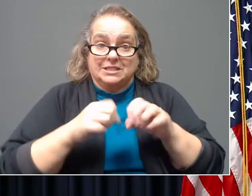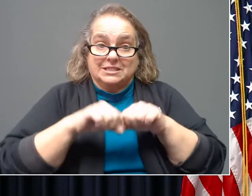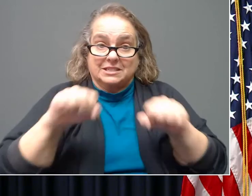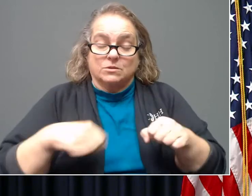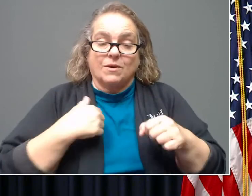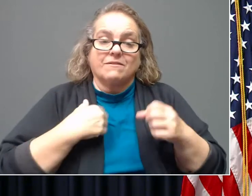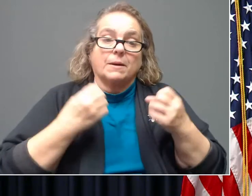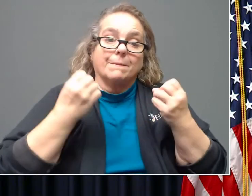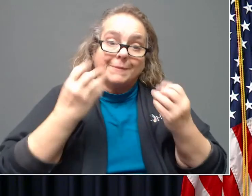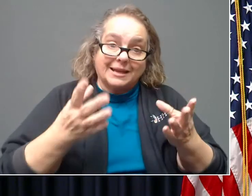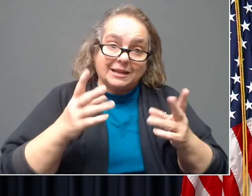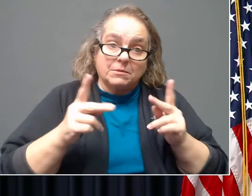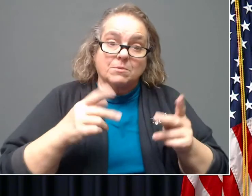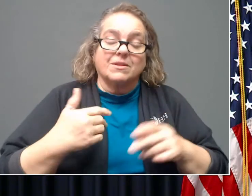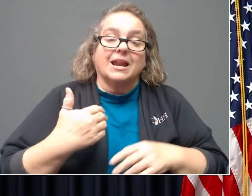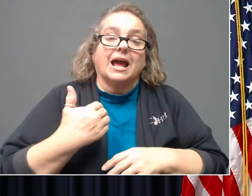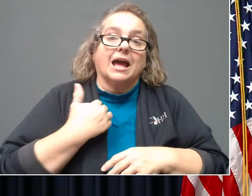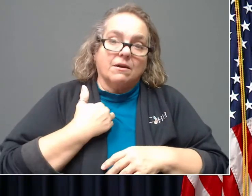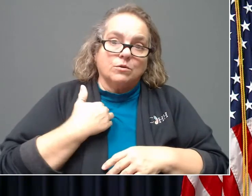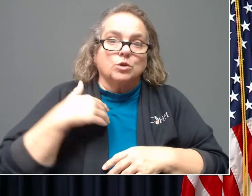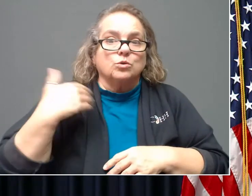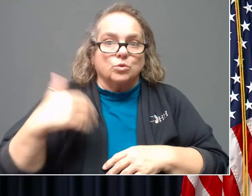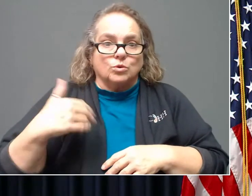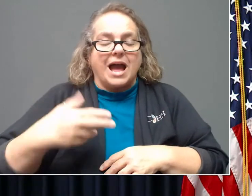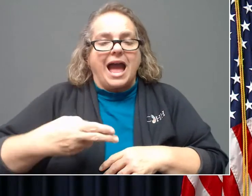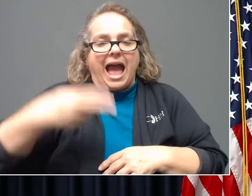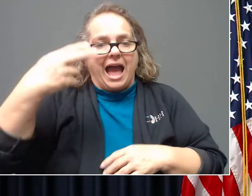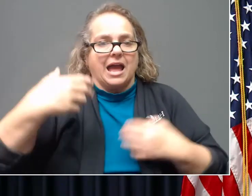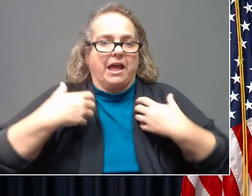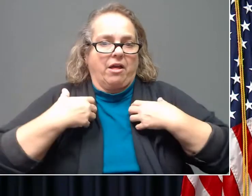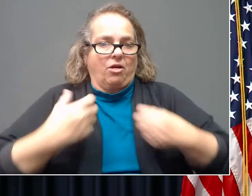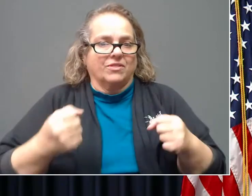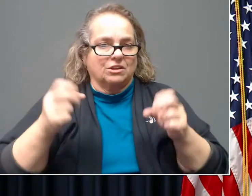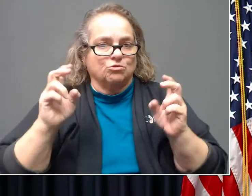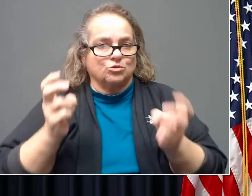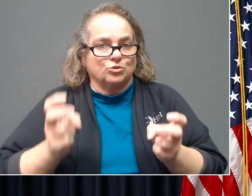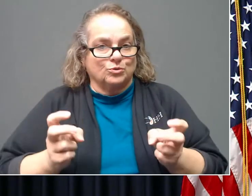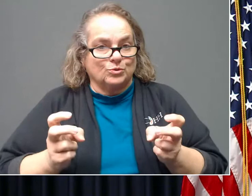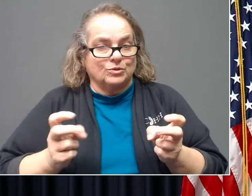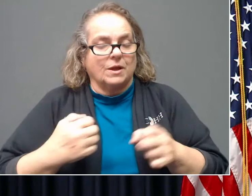have significant health issues that make them